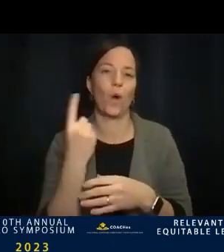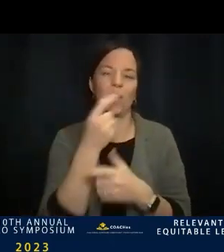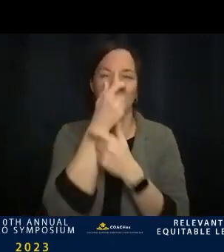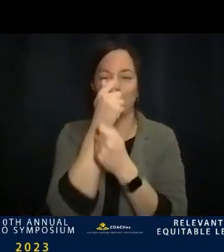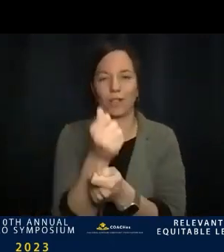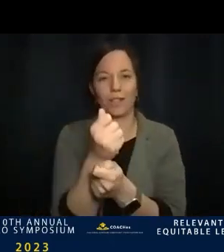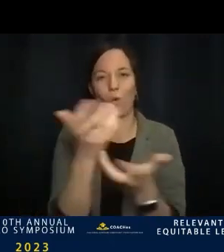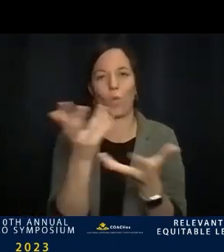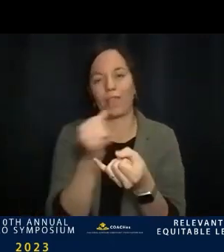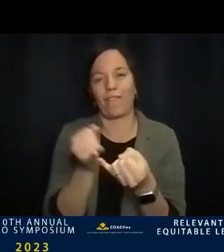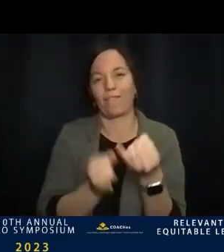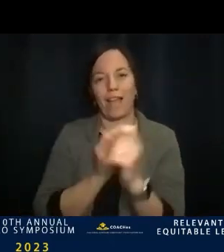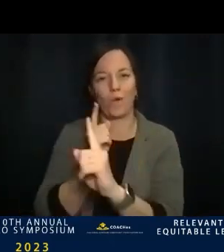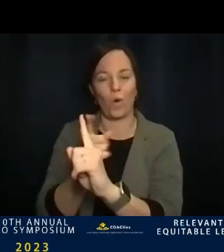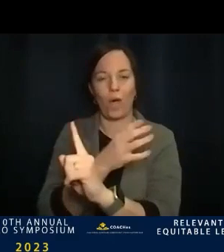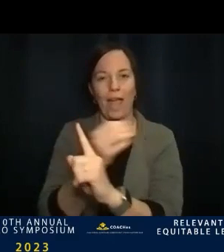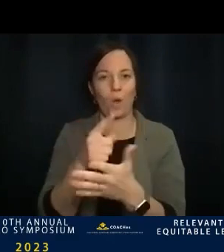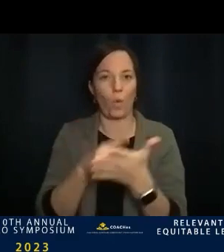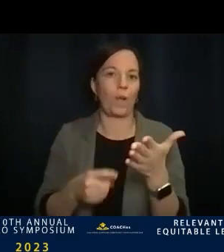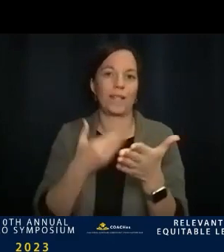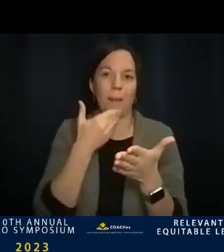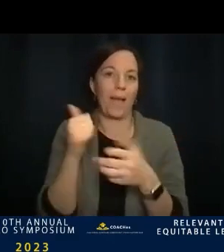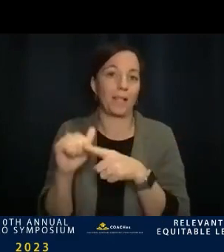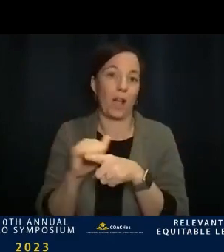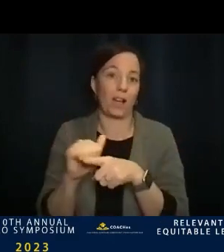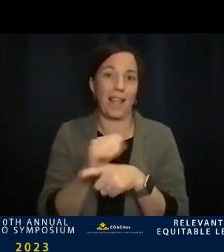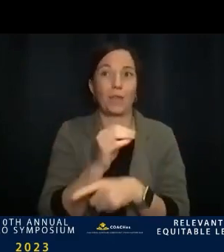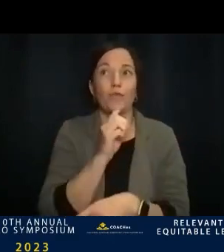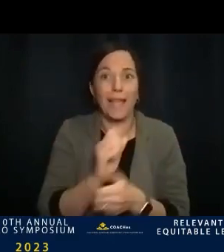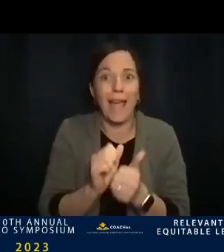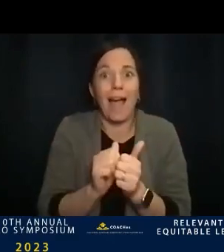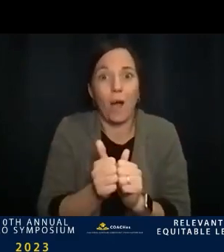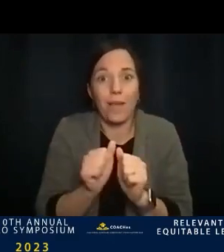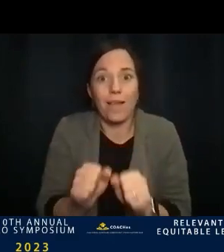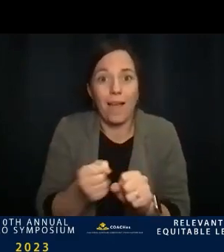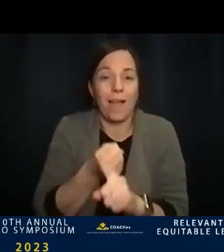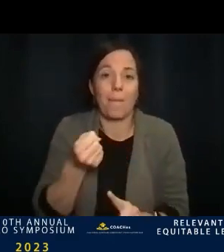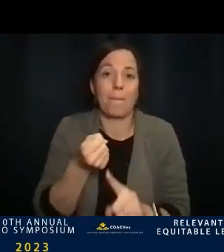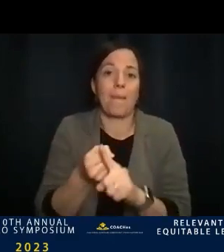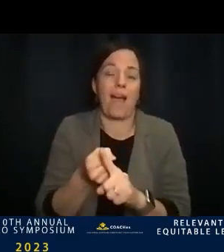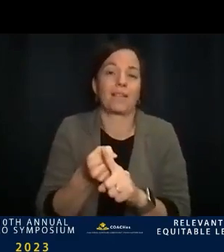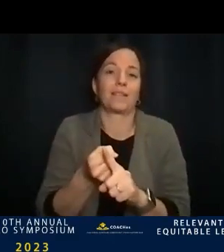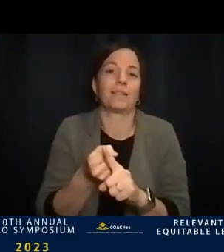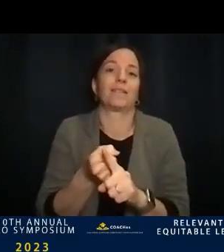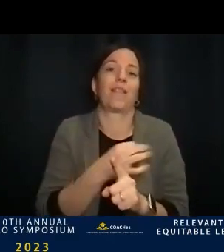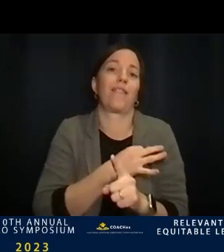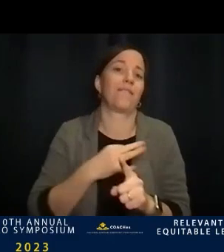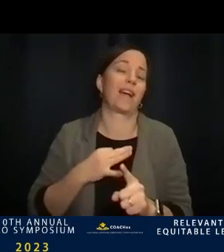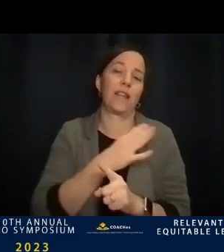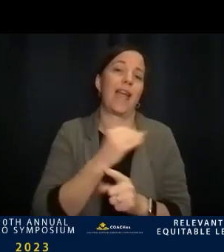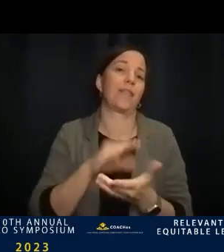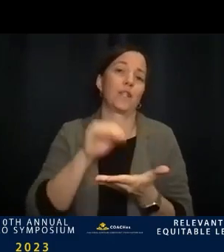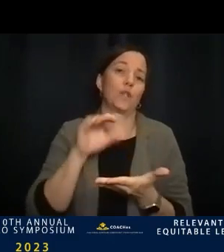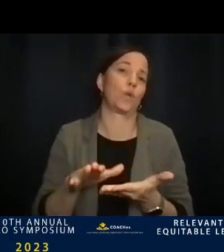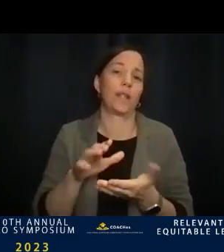what the final goal is and what are the best practices and really how to make a difference for our faculty and students come